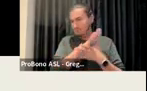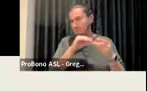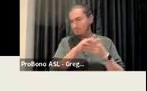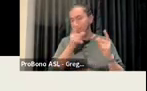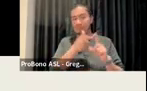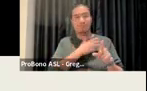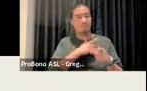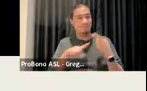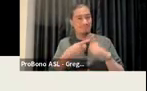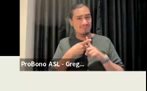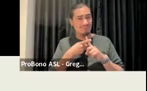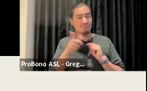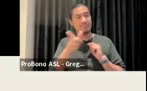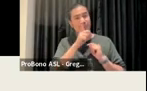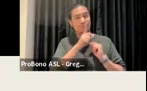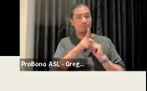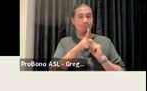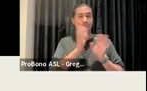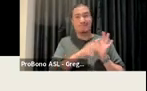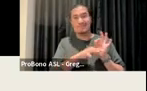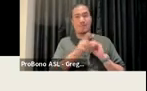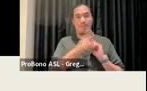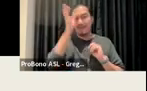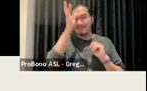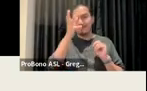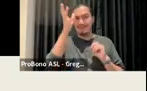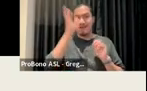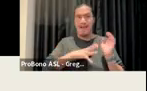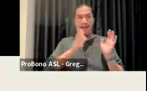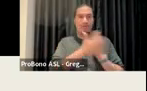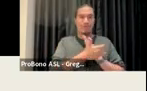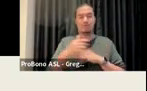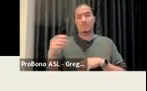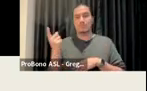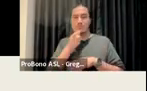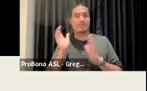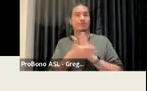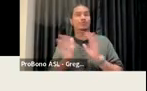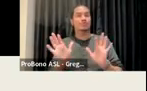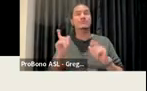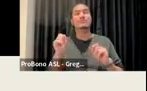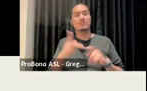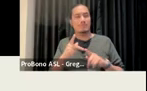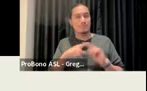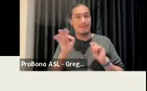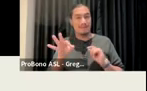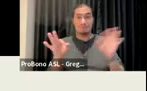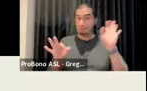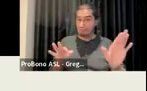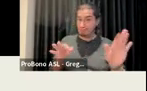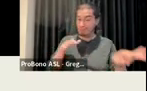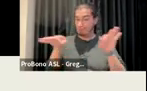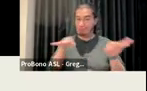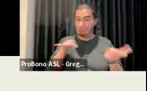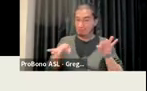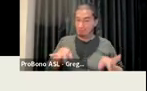friends, the ones that are pretty linear, that like, oh, this guy cheated on me or whatever, or this woman cheated on me, whoever's cheating, I'm like, okay, but if it's like, let me tell you, oh my